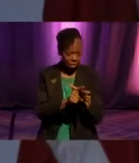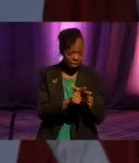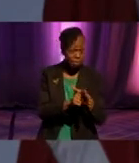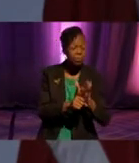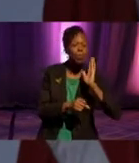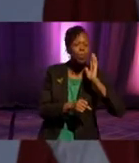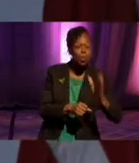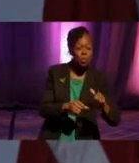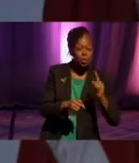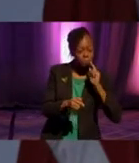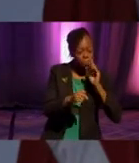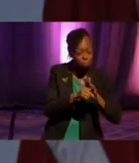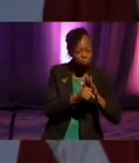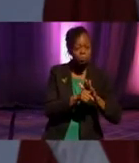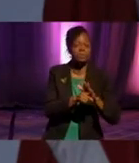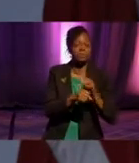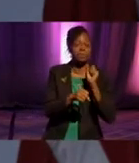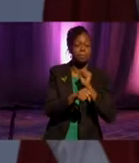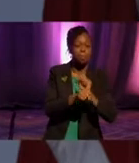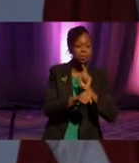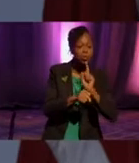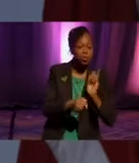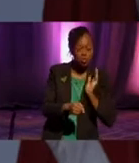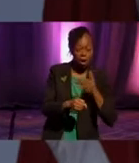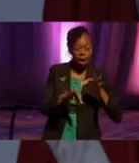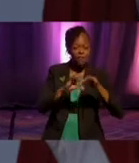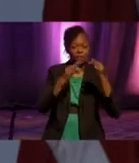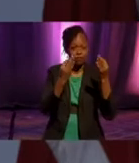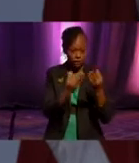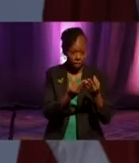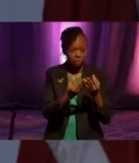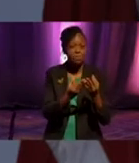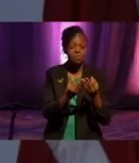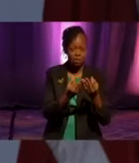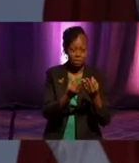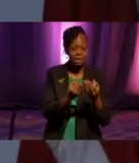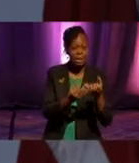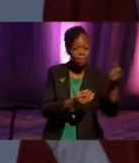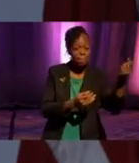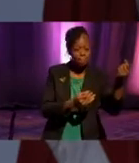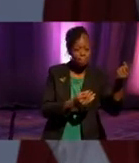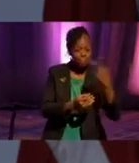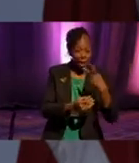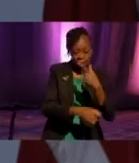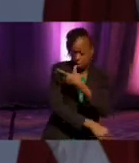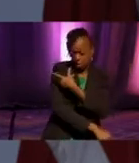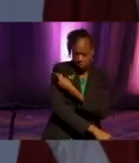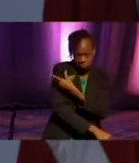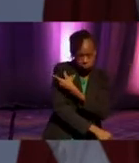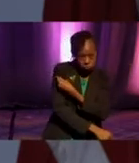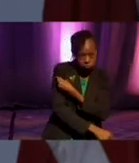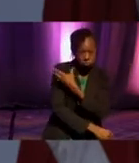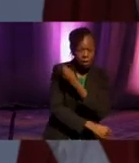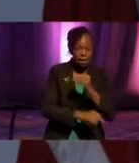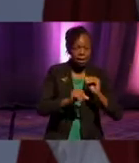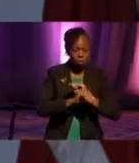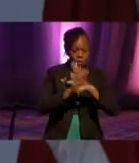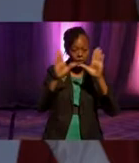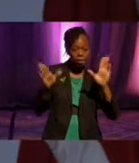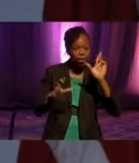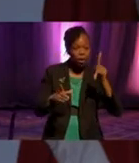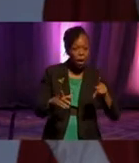will stick together to ensure that our families are getting vaccinated and that we are clearing